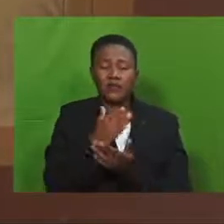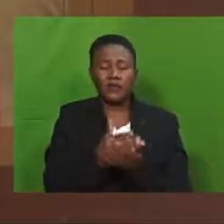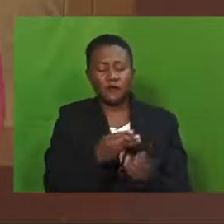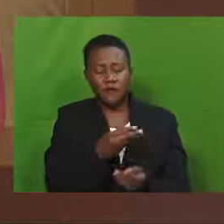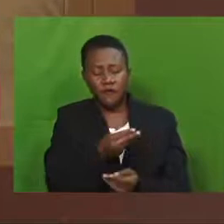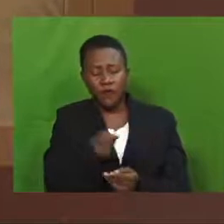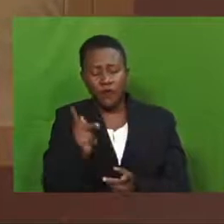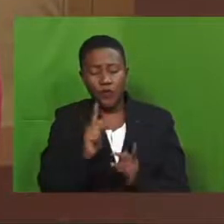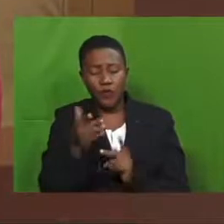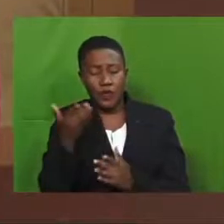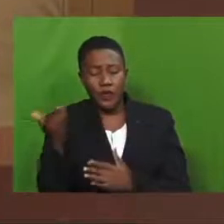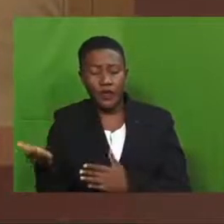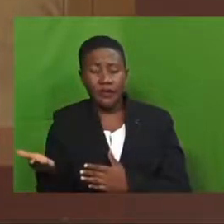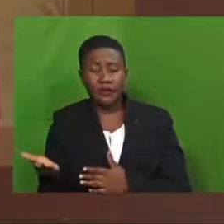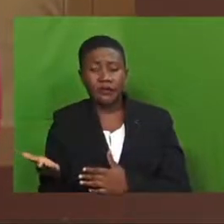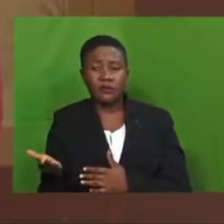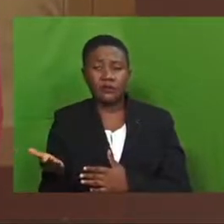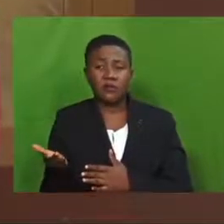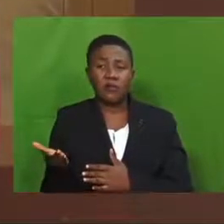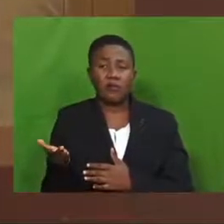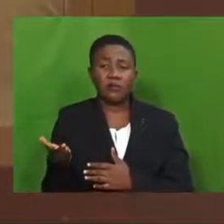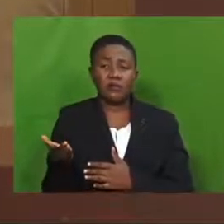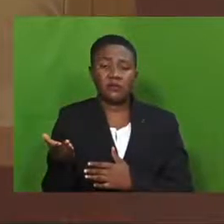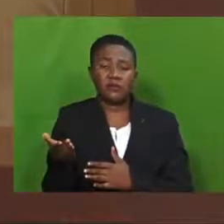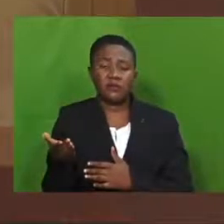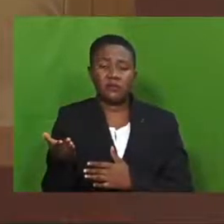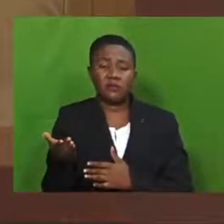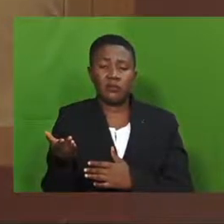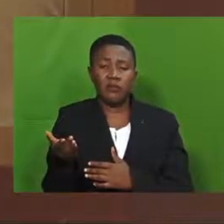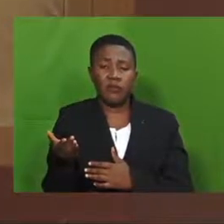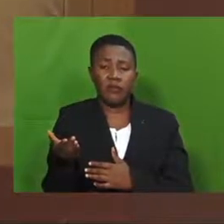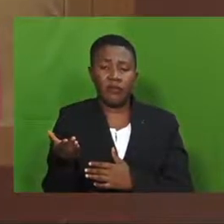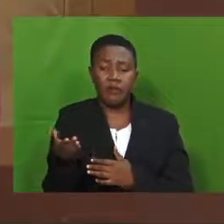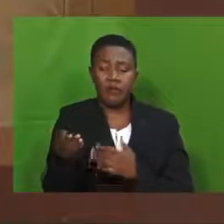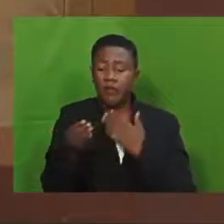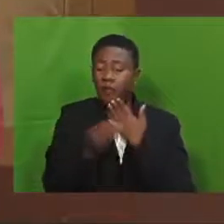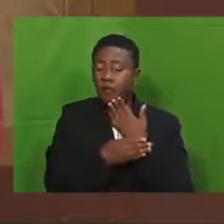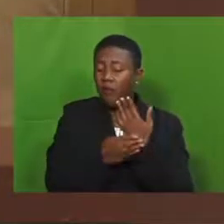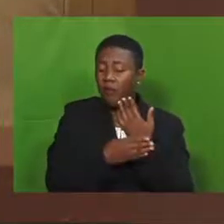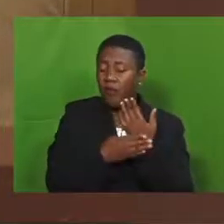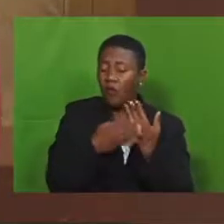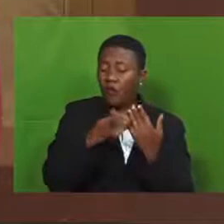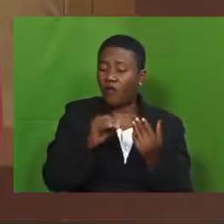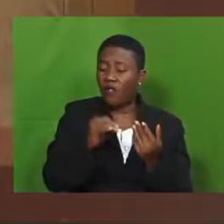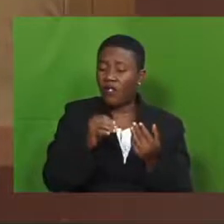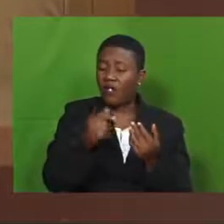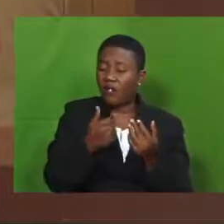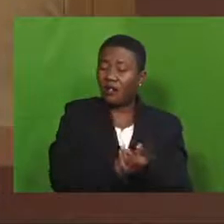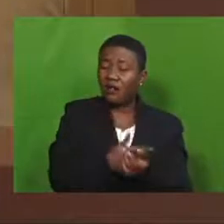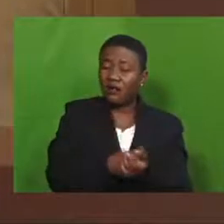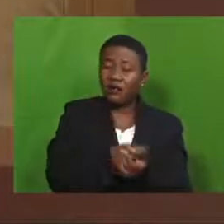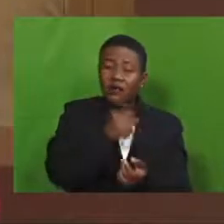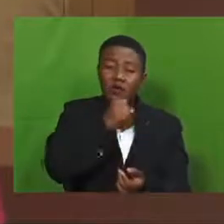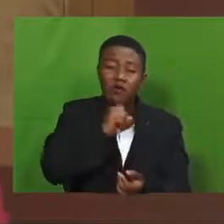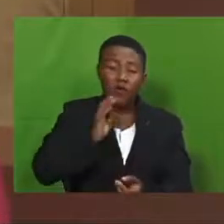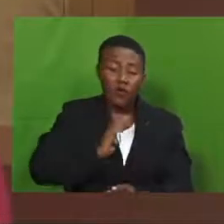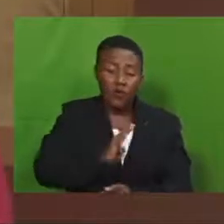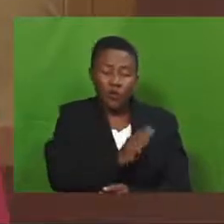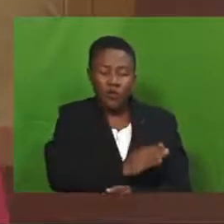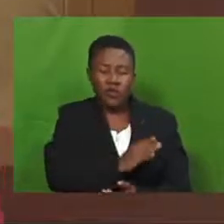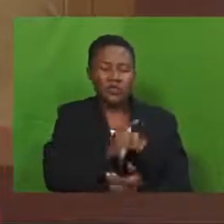there, Dr. Montia of Bank of Ghana formerly, Dr. Audu